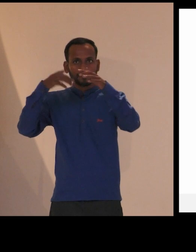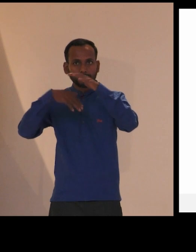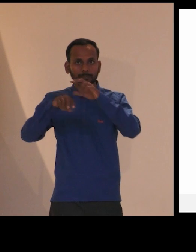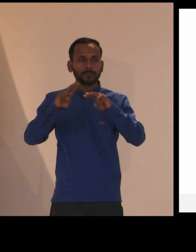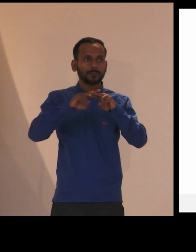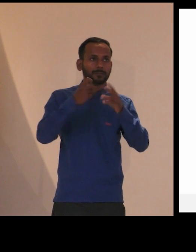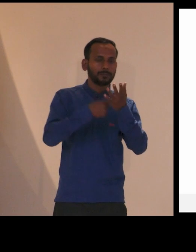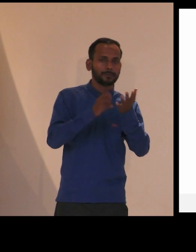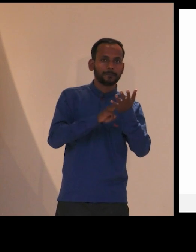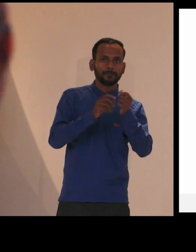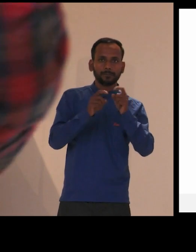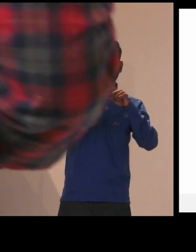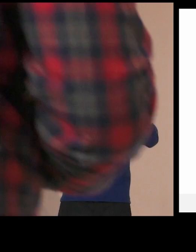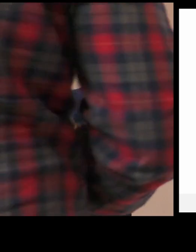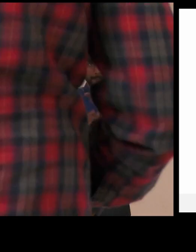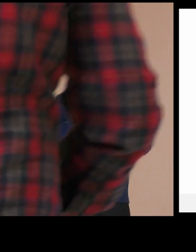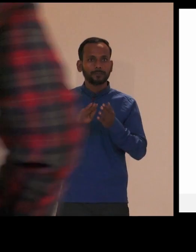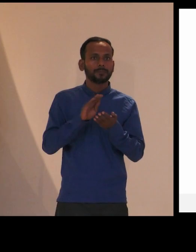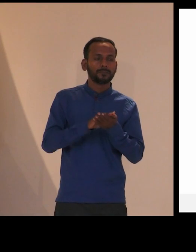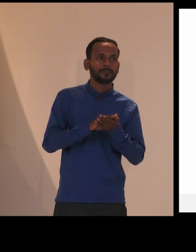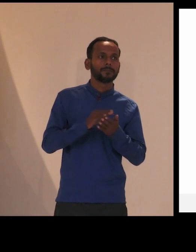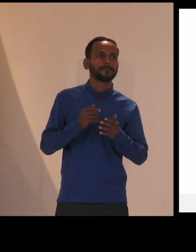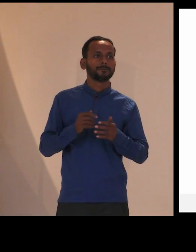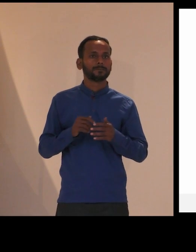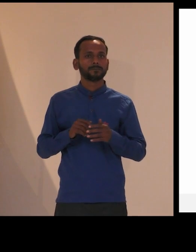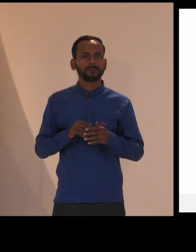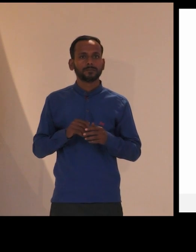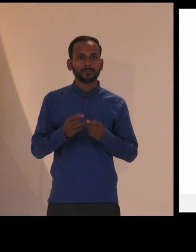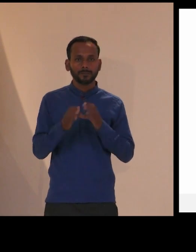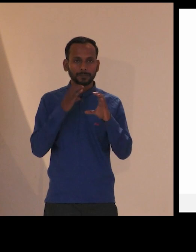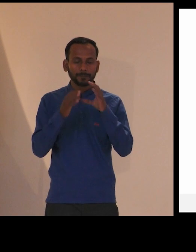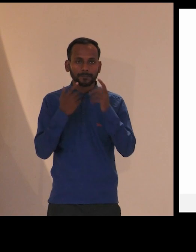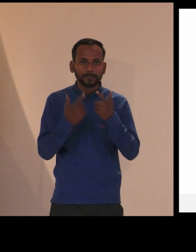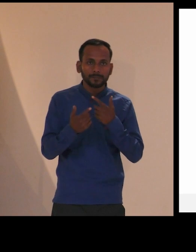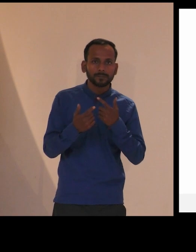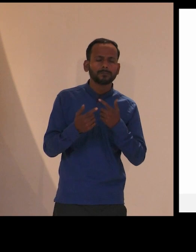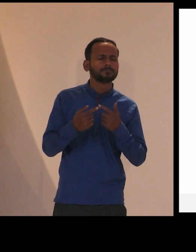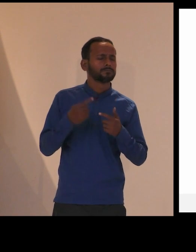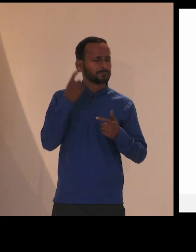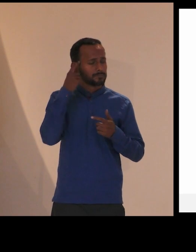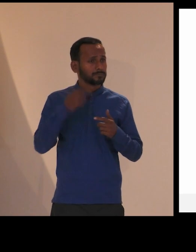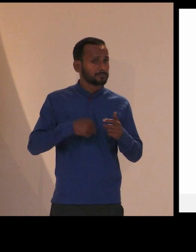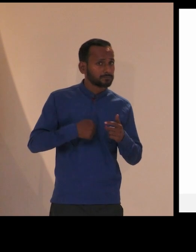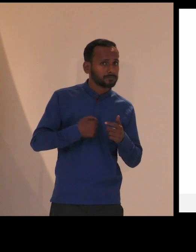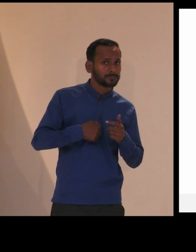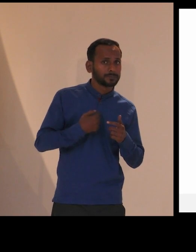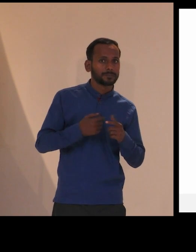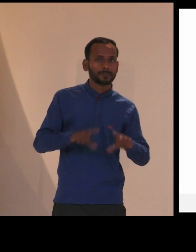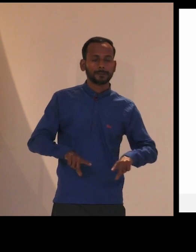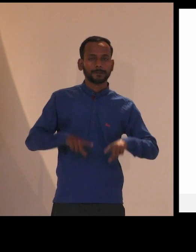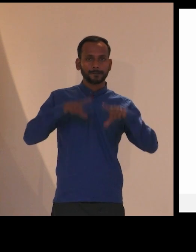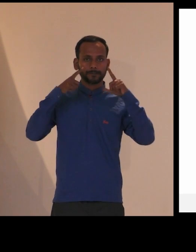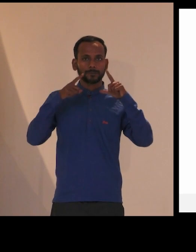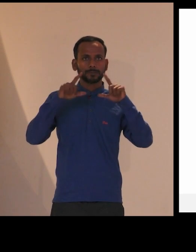format. And his friends and associates, they had a discussion, and they realized that if it is a physical